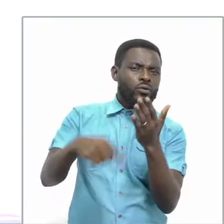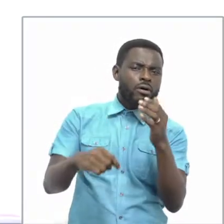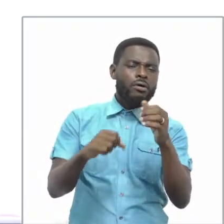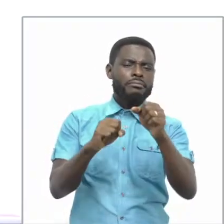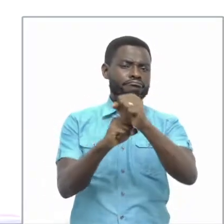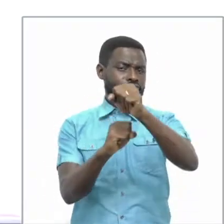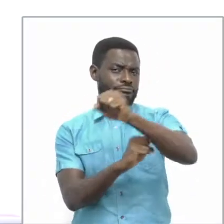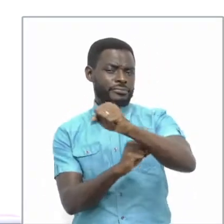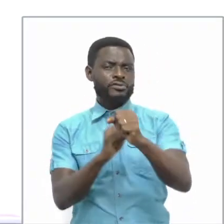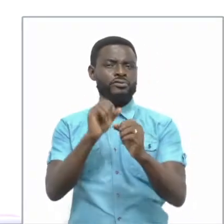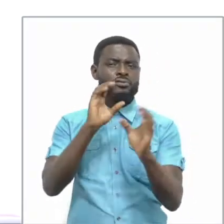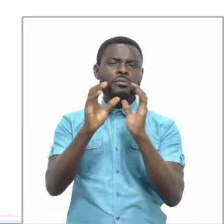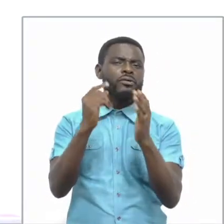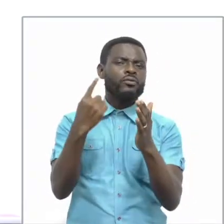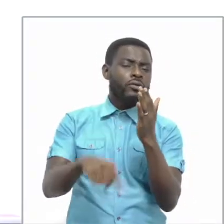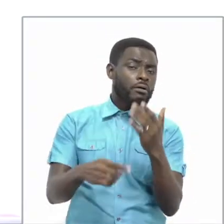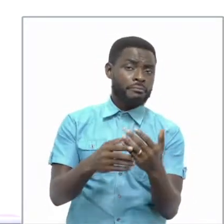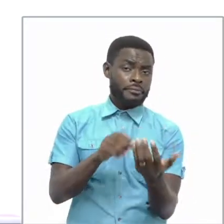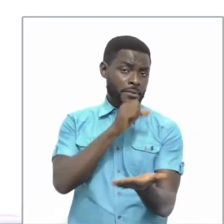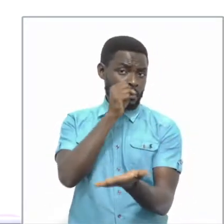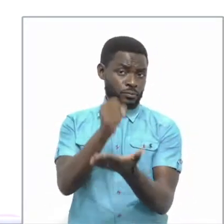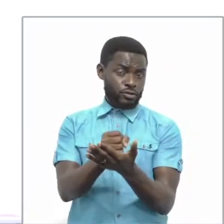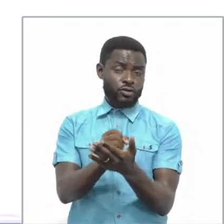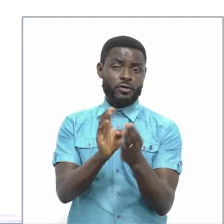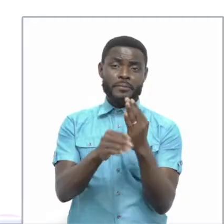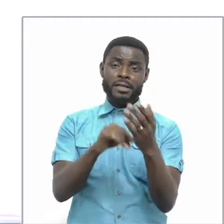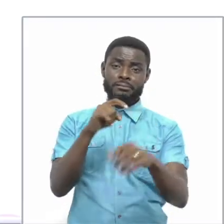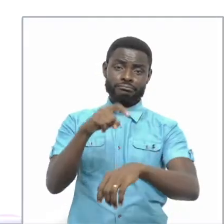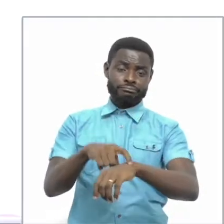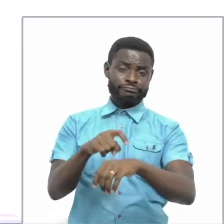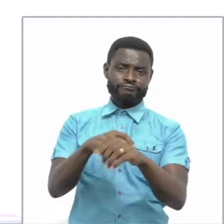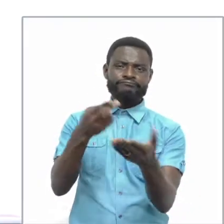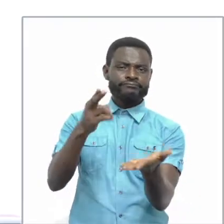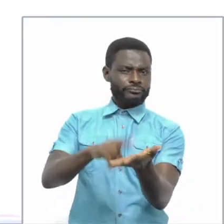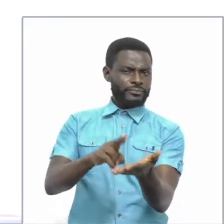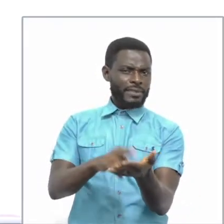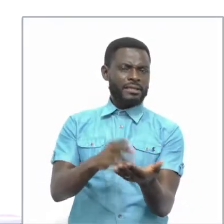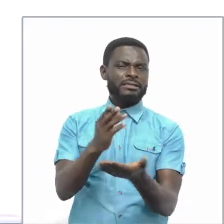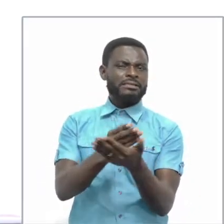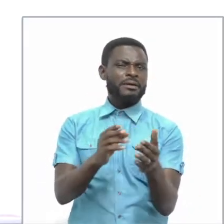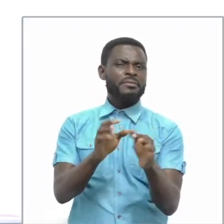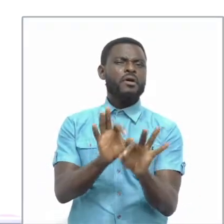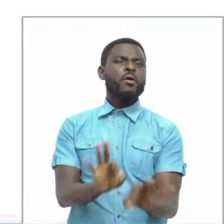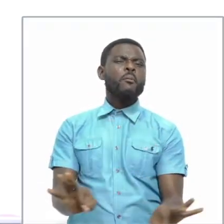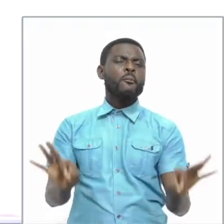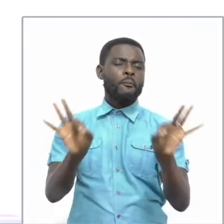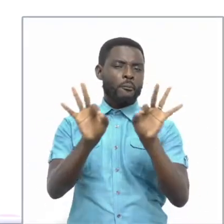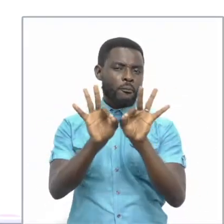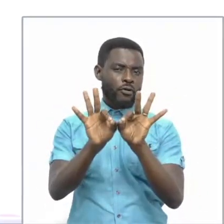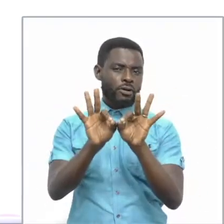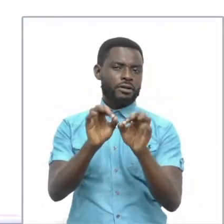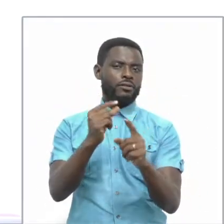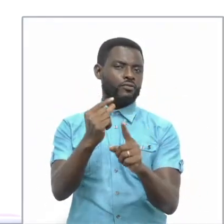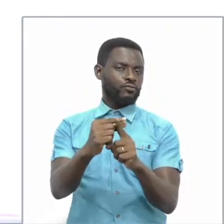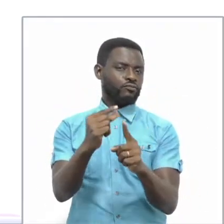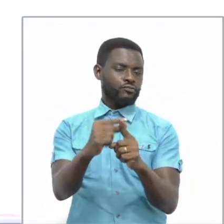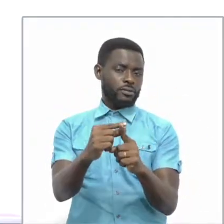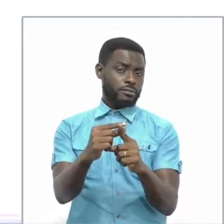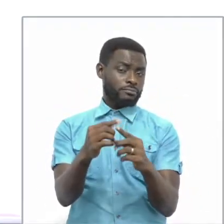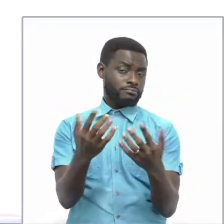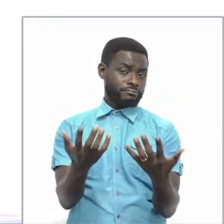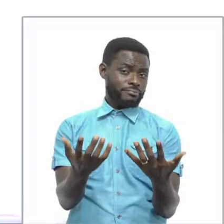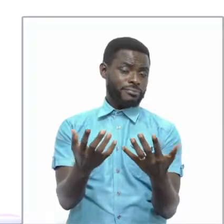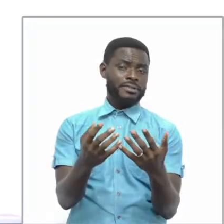are the pillars. Now, I'm sure that by then you've written some very key words that come to you. And these